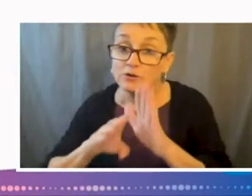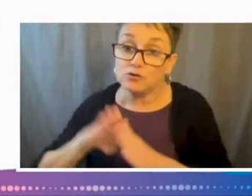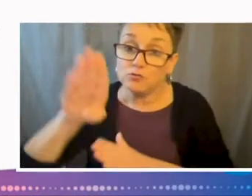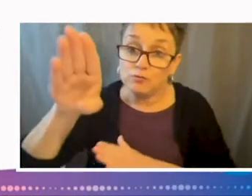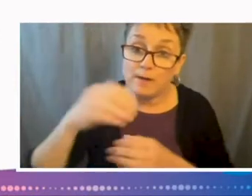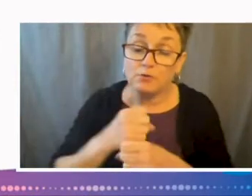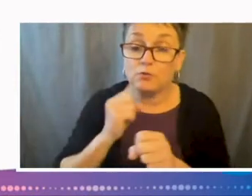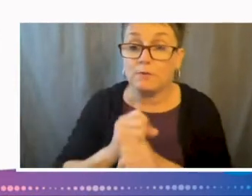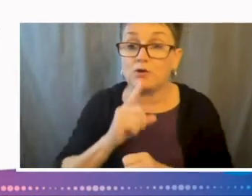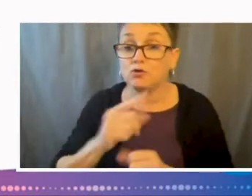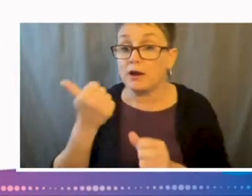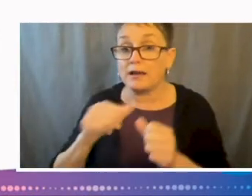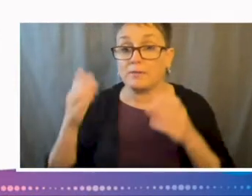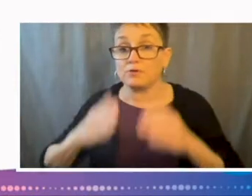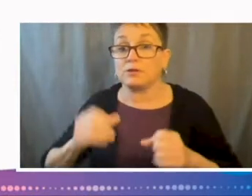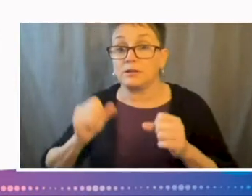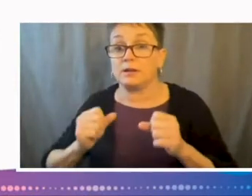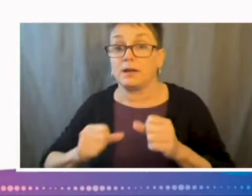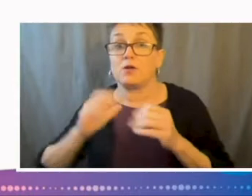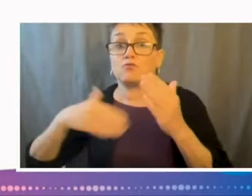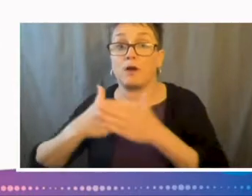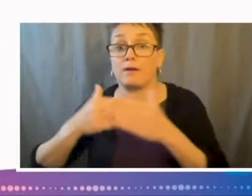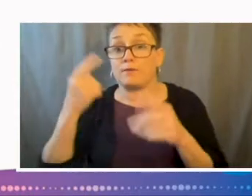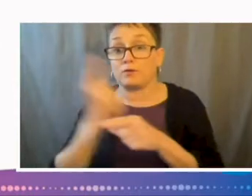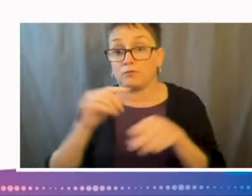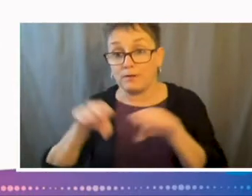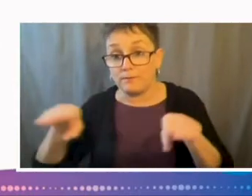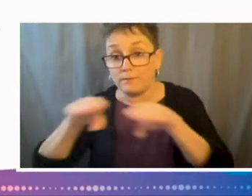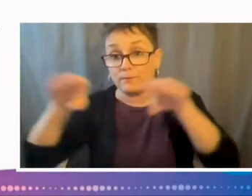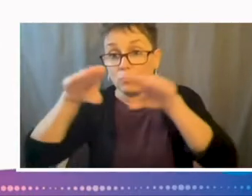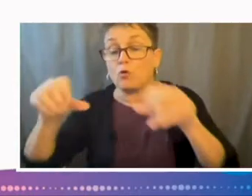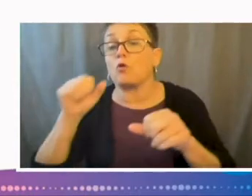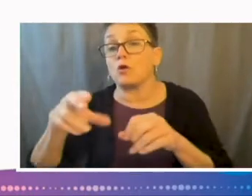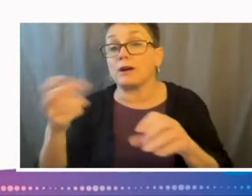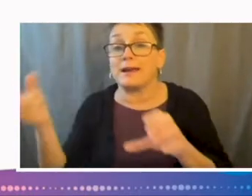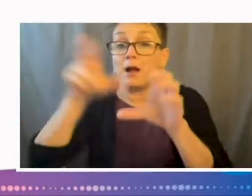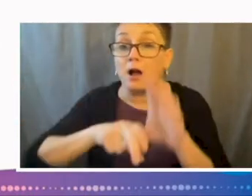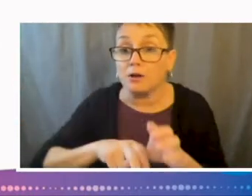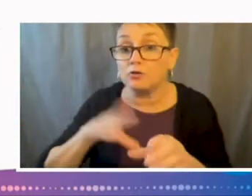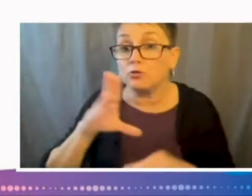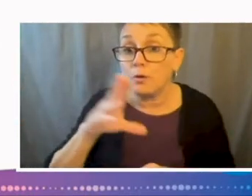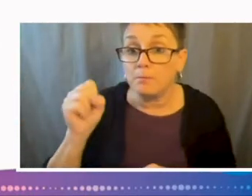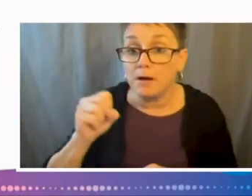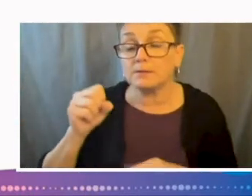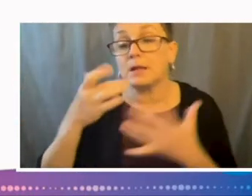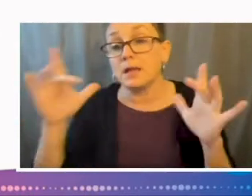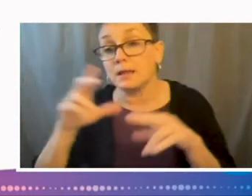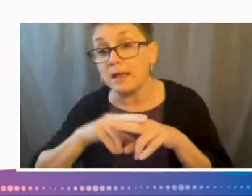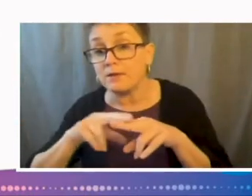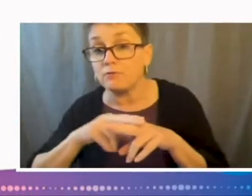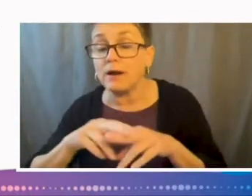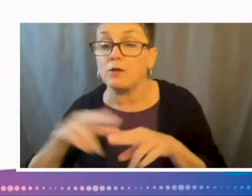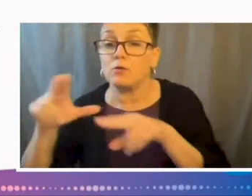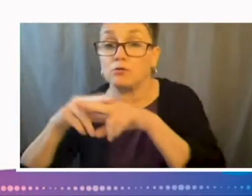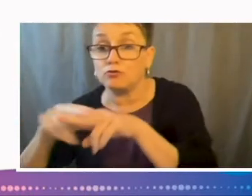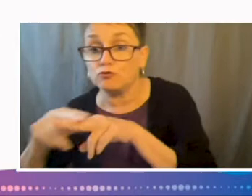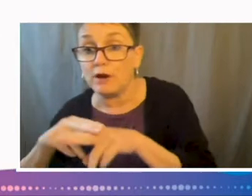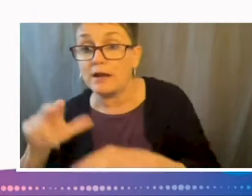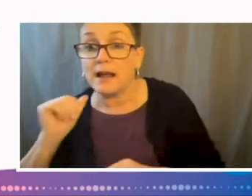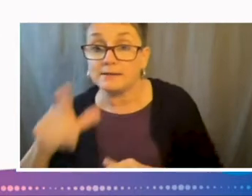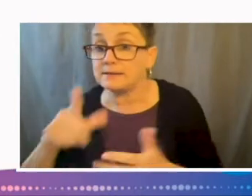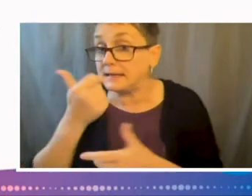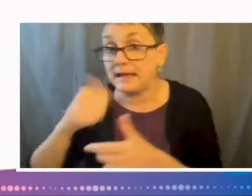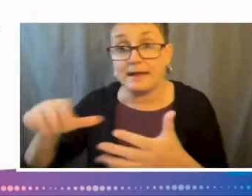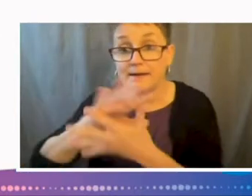get onto the mode of transport, whether it be a bus or a light rail or a train or access link. Making that